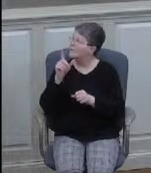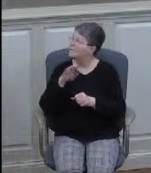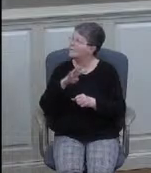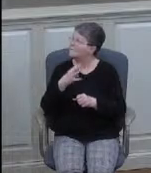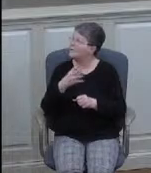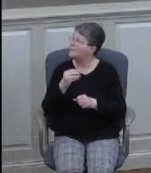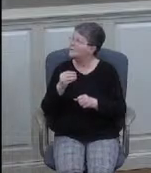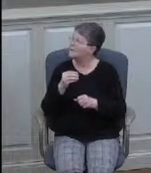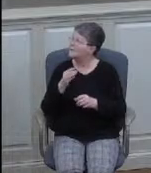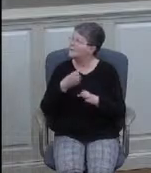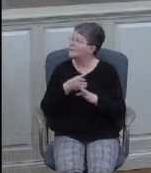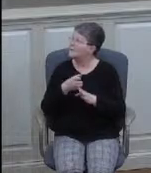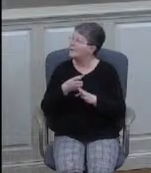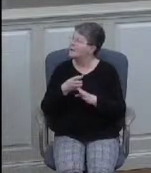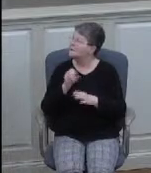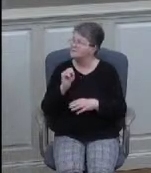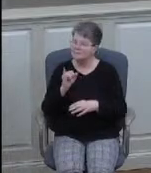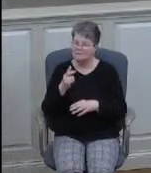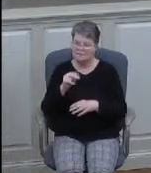signal replacement.